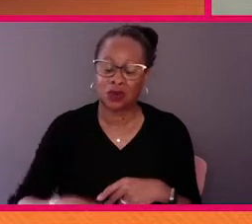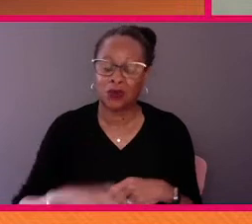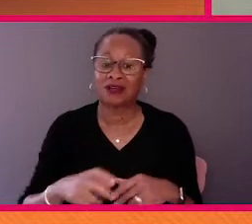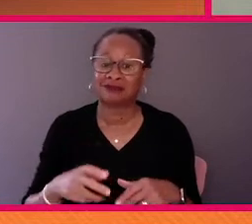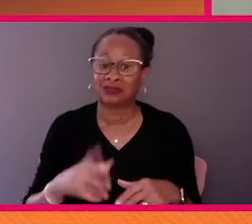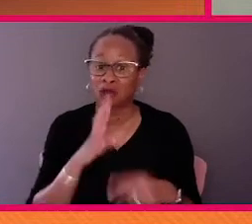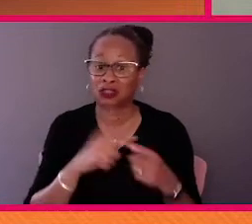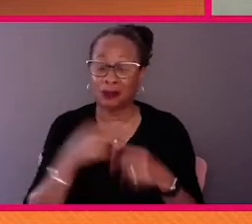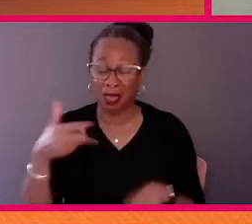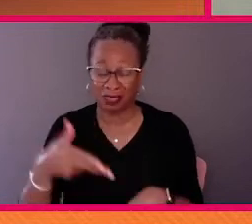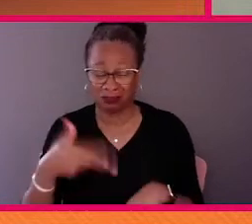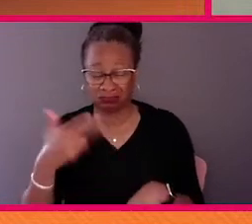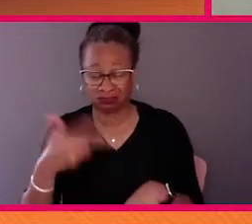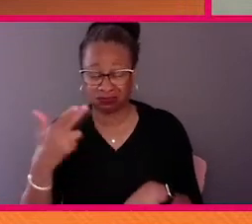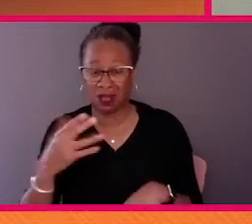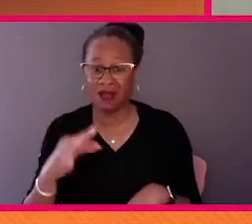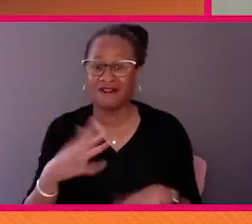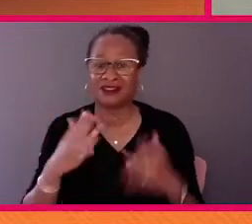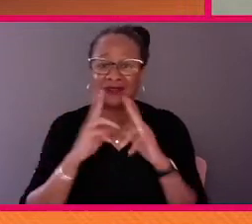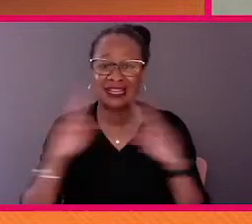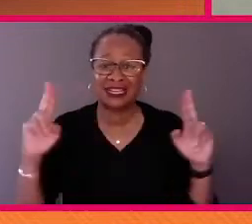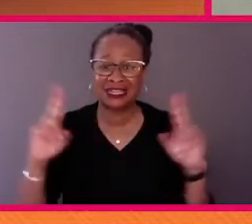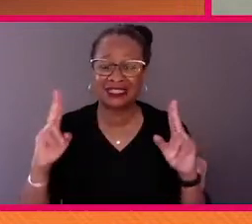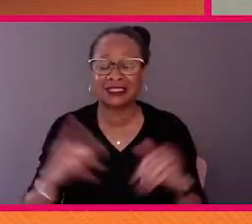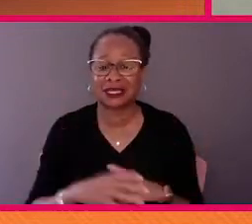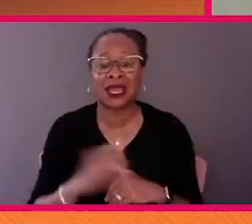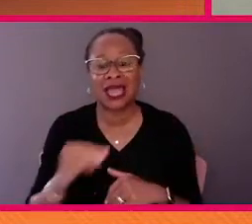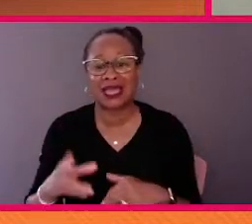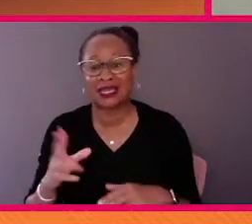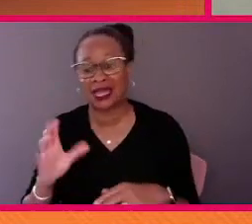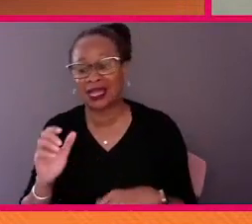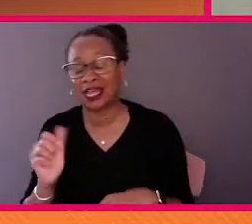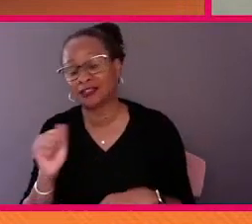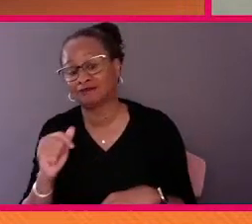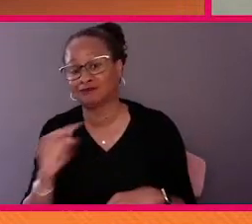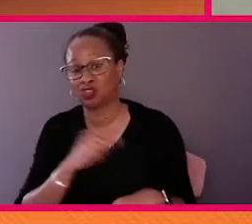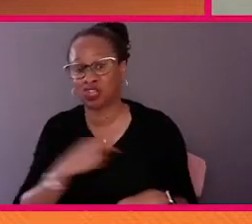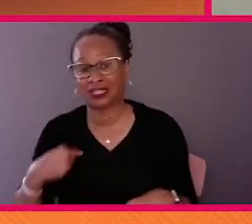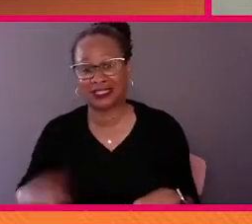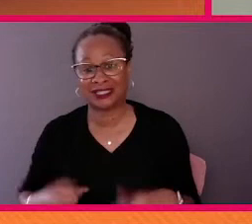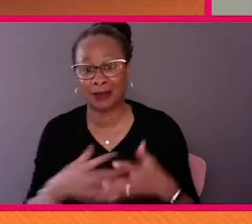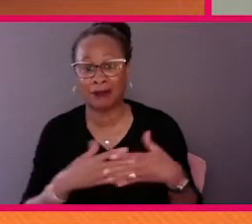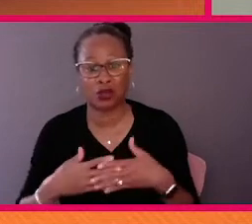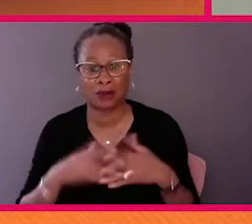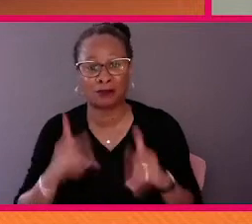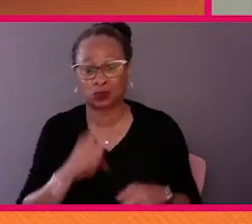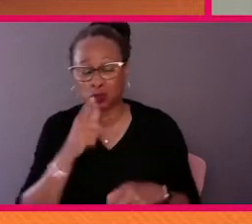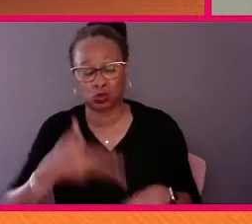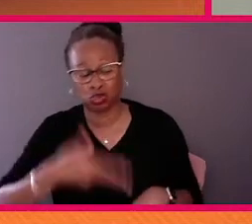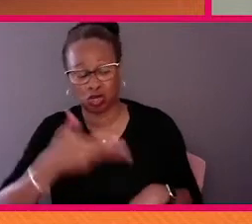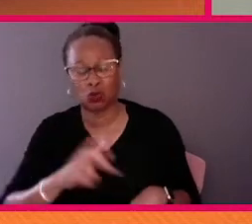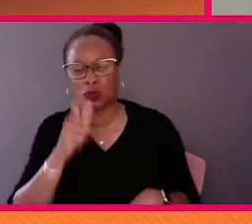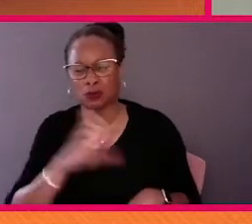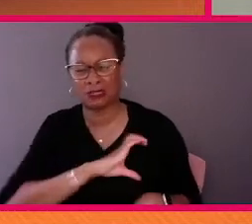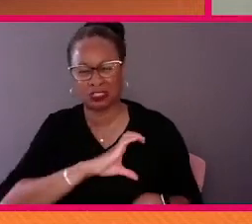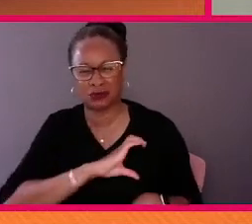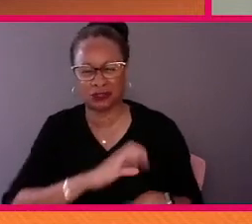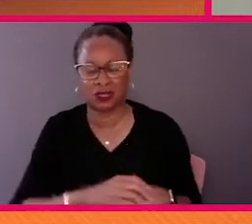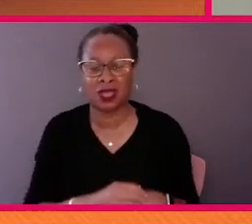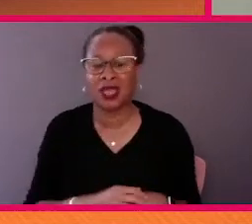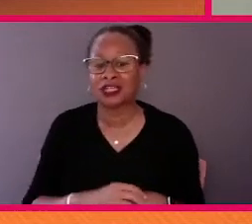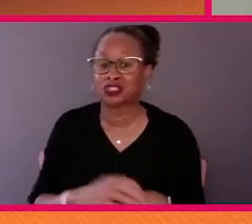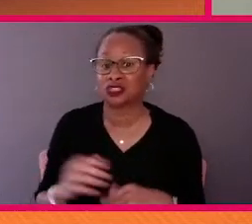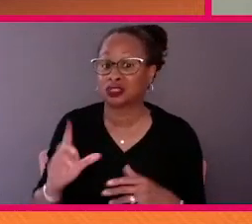of a Chinese American police officer who shot him. She is a 2021 Firelight Frontline Fellow, and her most recent